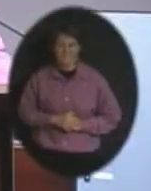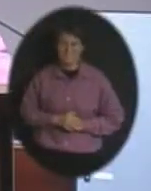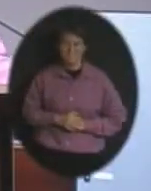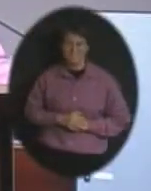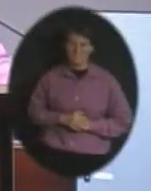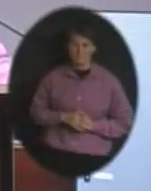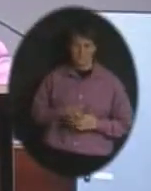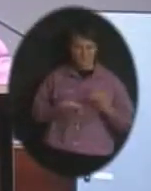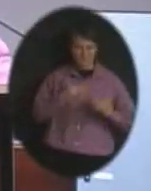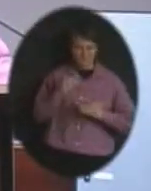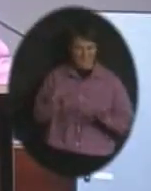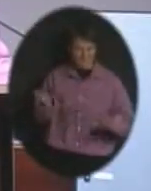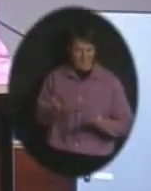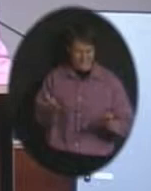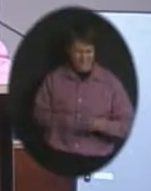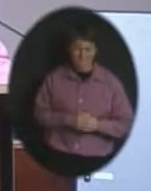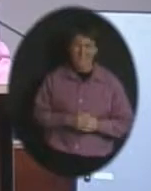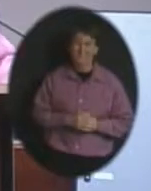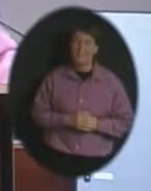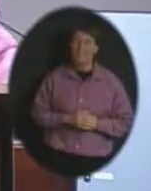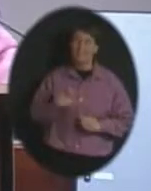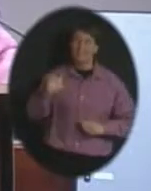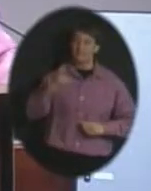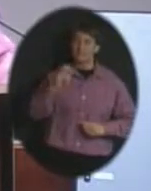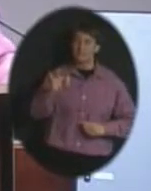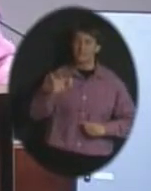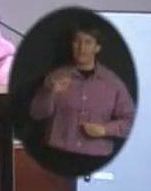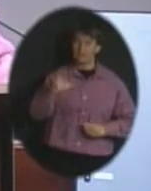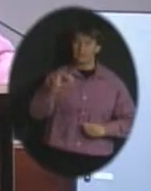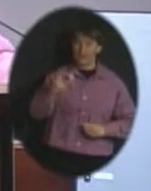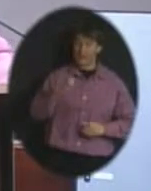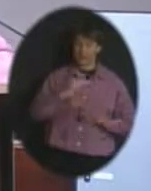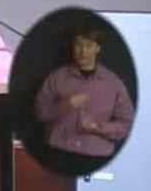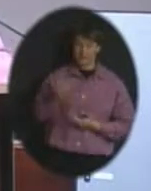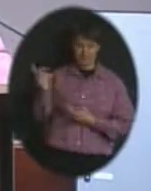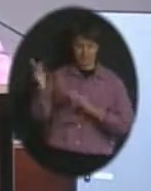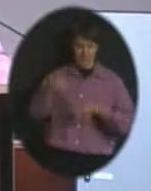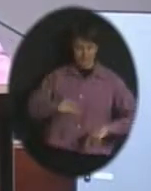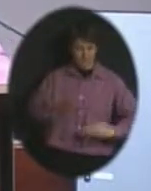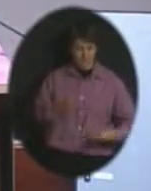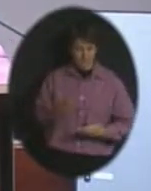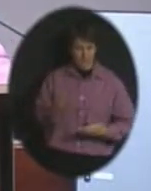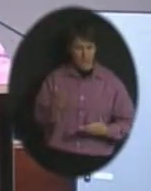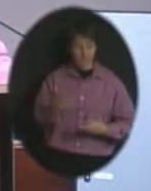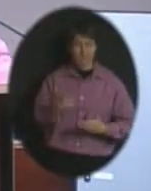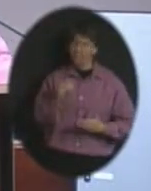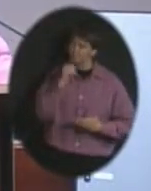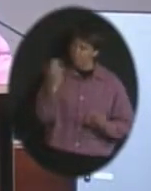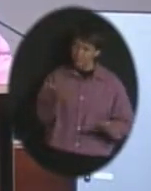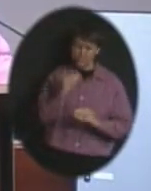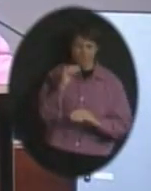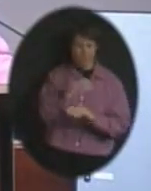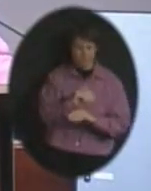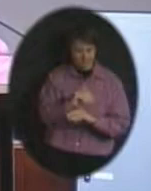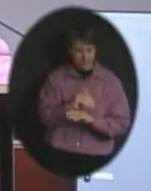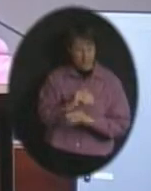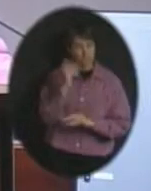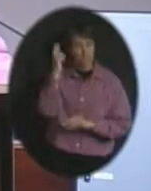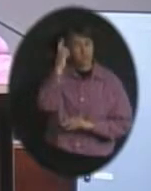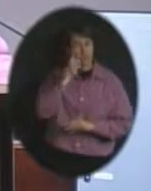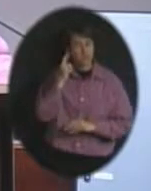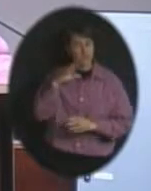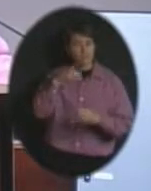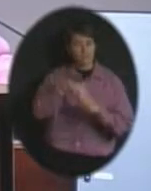We're thrilled you're here. Chef Mike, who we typically bring up, and so folks that are used to this, is not here this evening. He is in